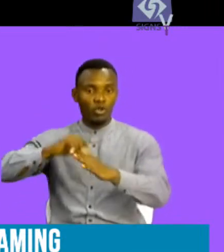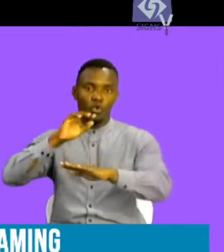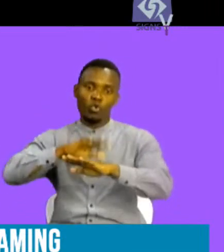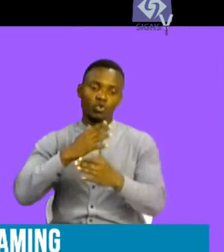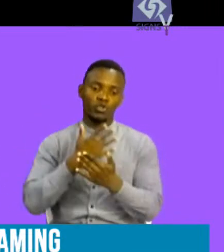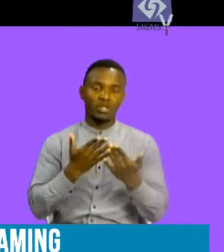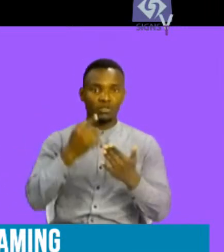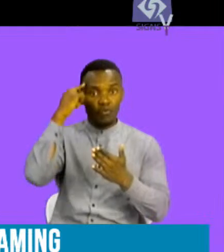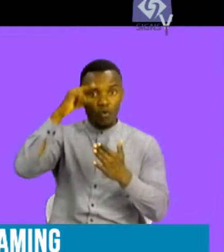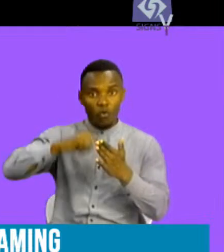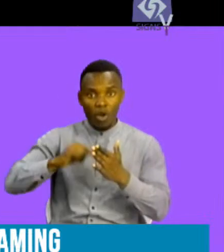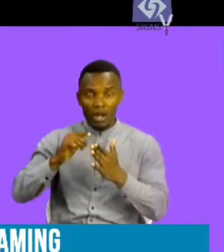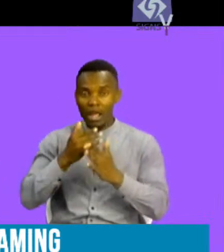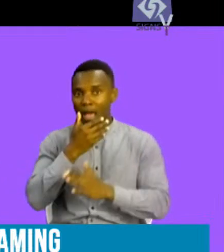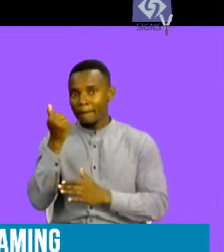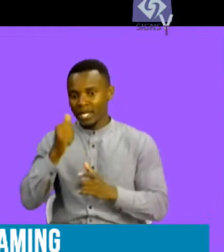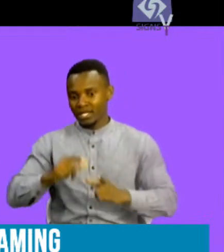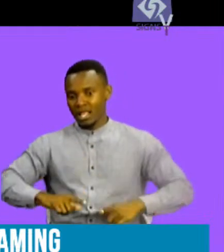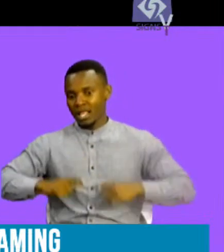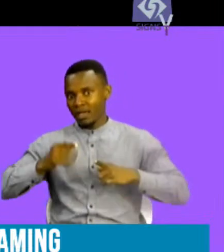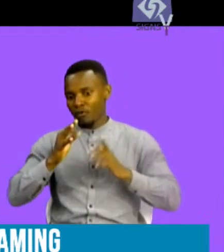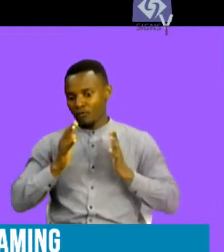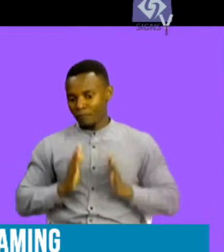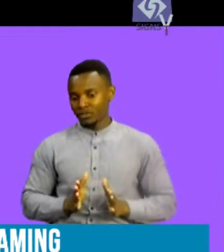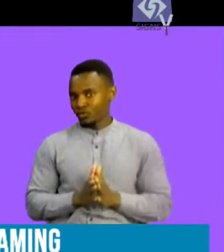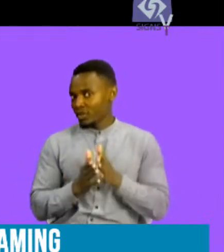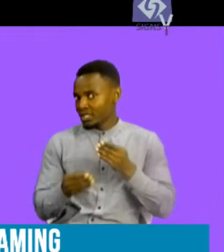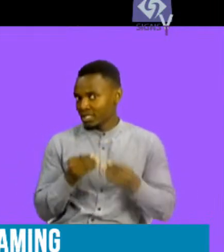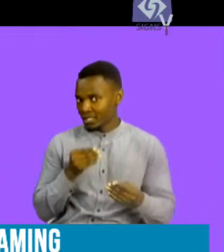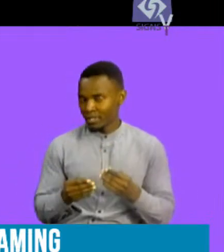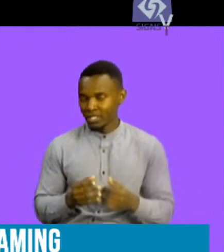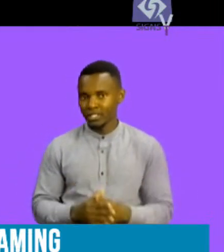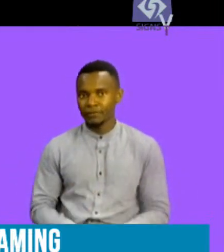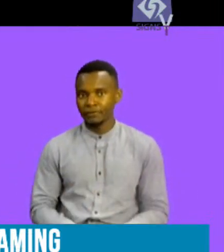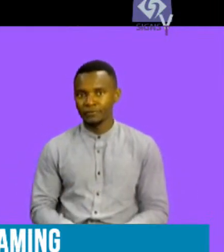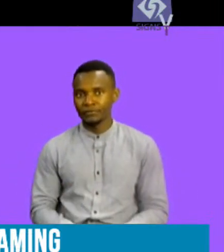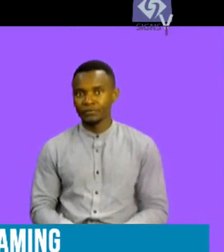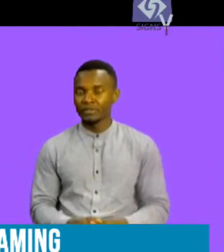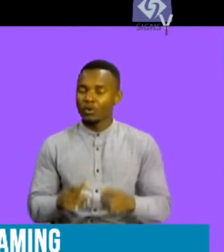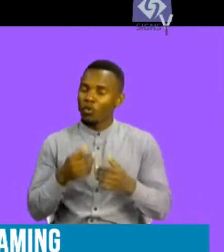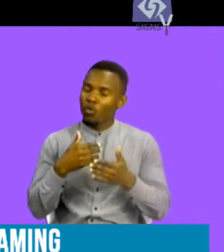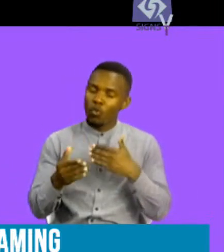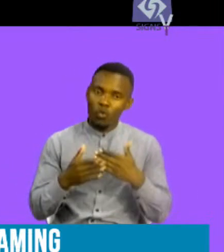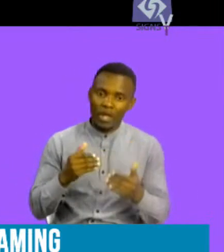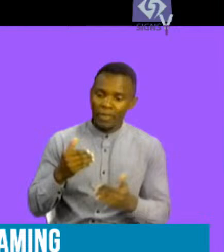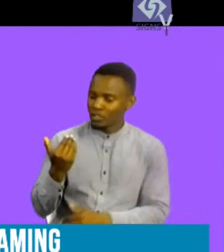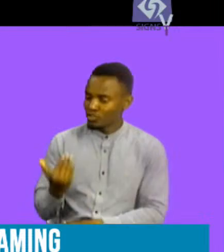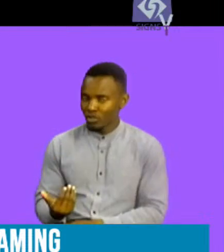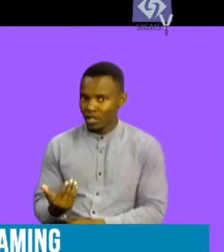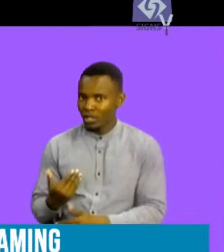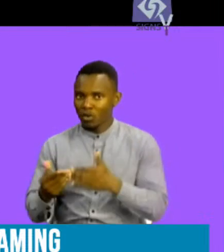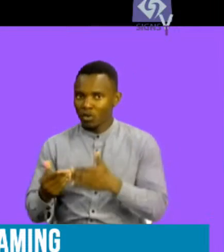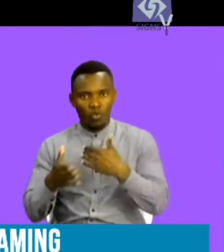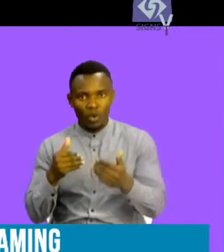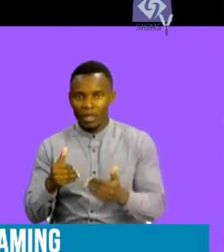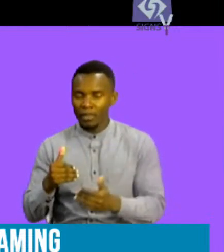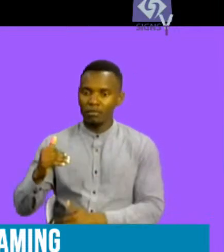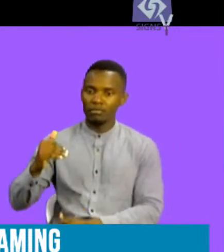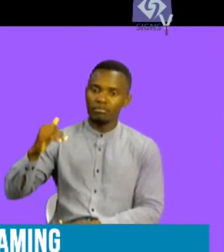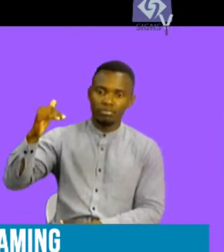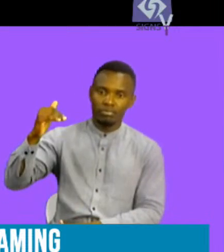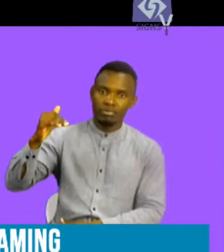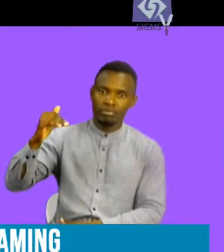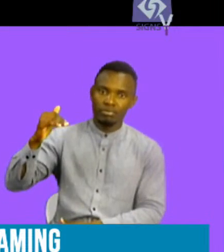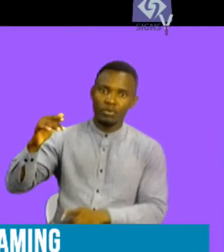of these people. Being a child, being a grown-up, being a teen, we are advocating to all.